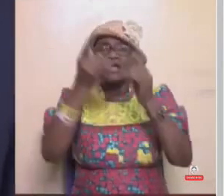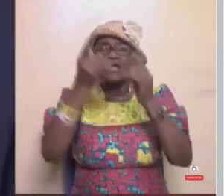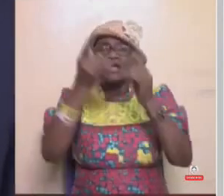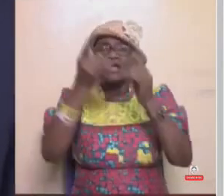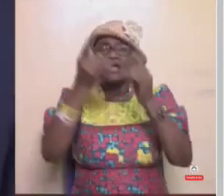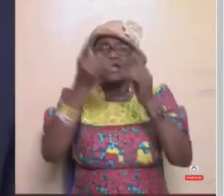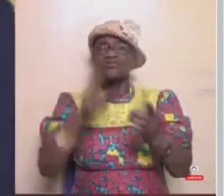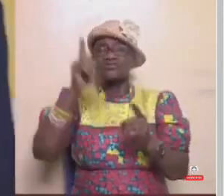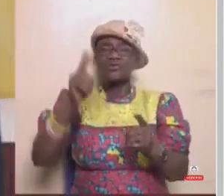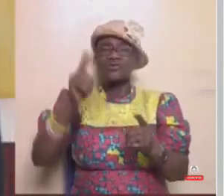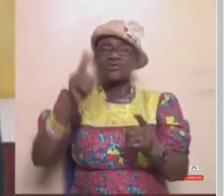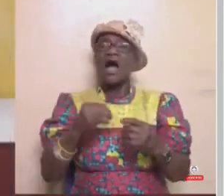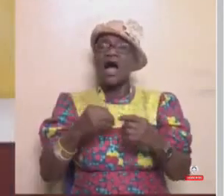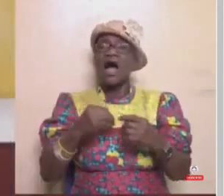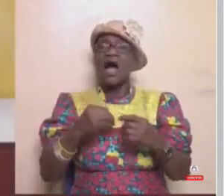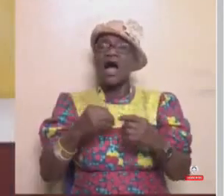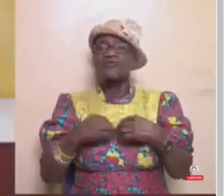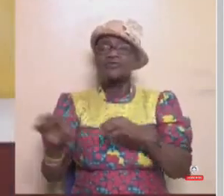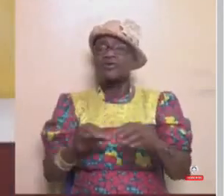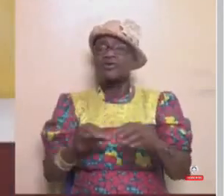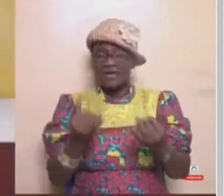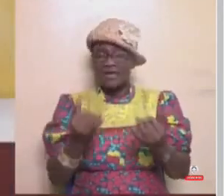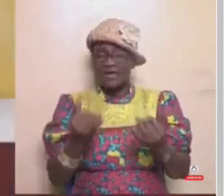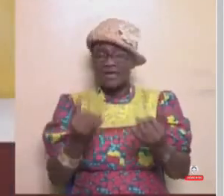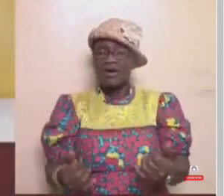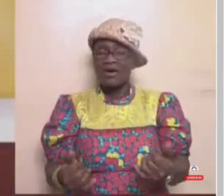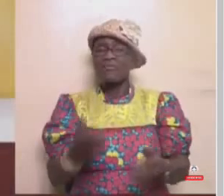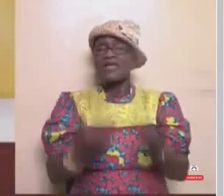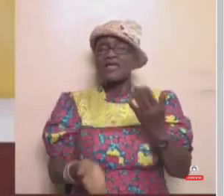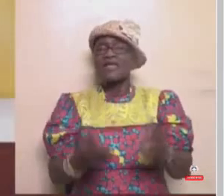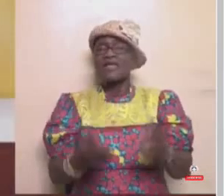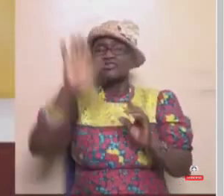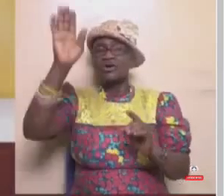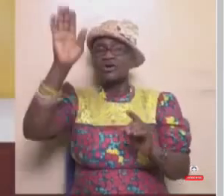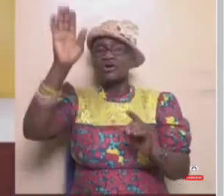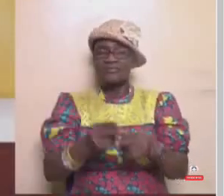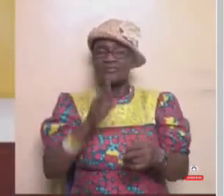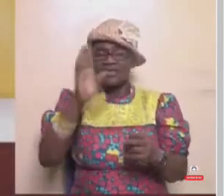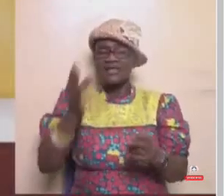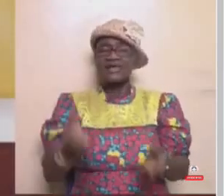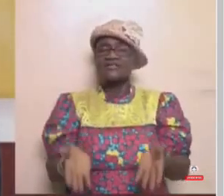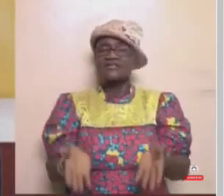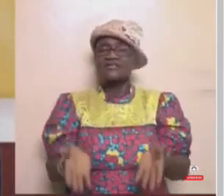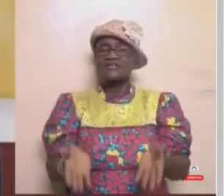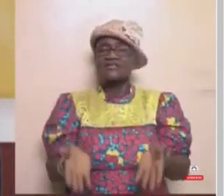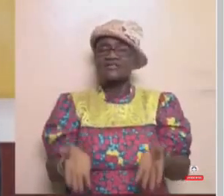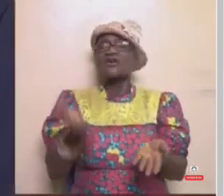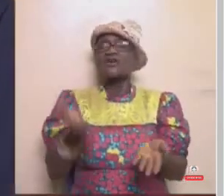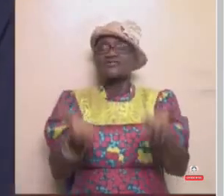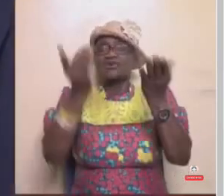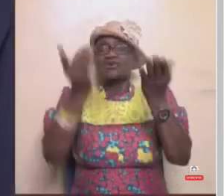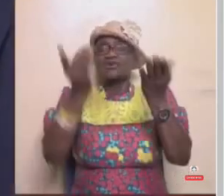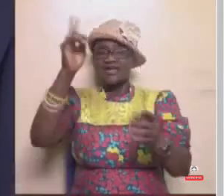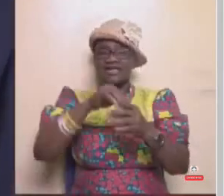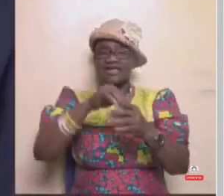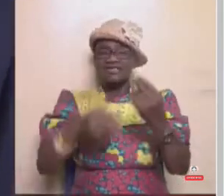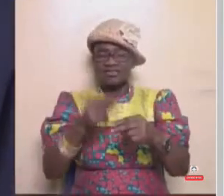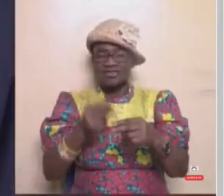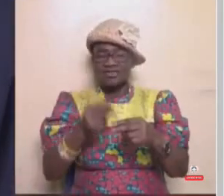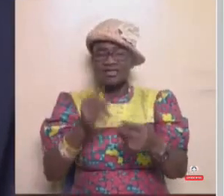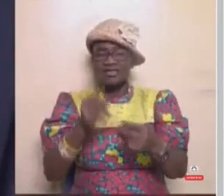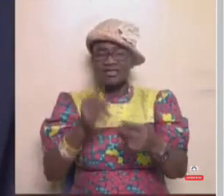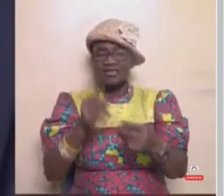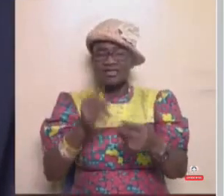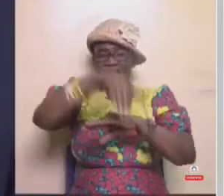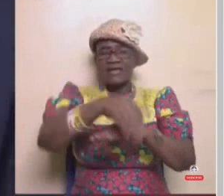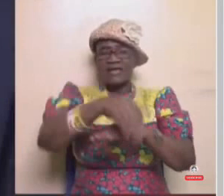which you continue to do in our lives. May your name be exalted in the name of Jesus. Amen. Tonight we come before